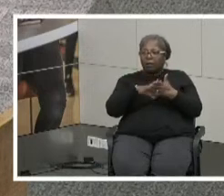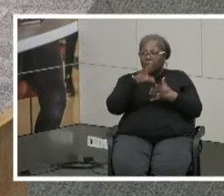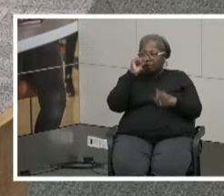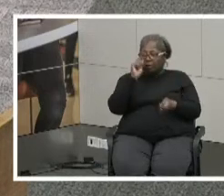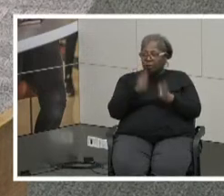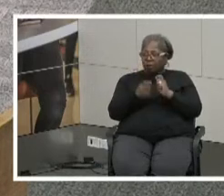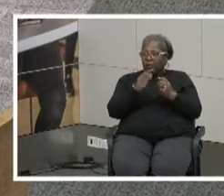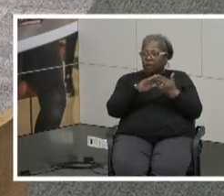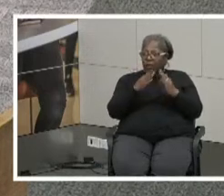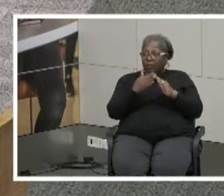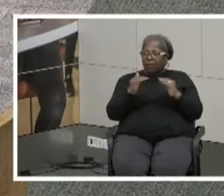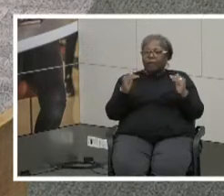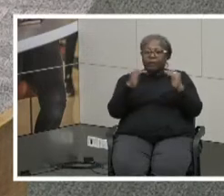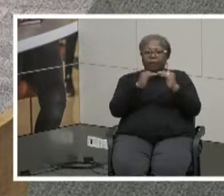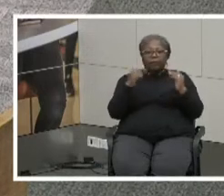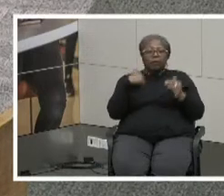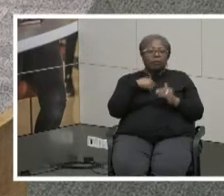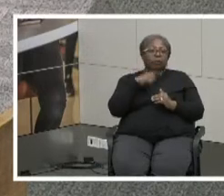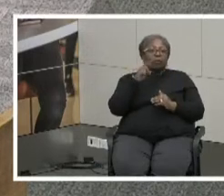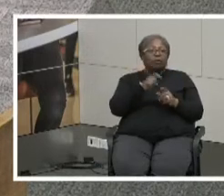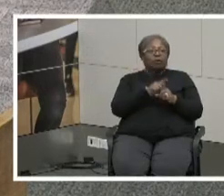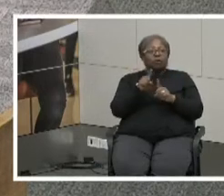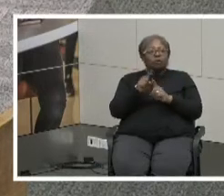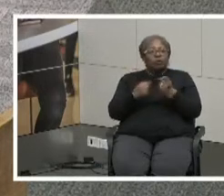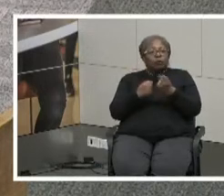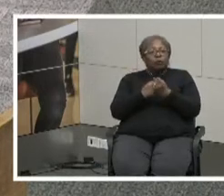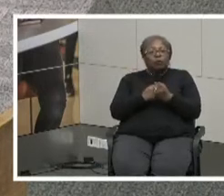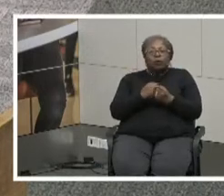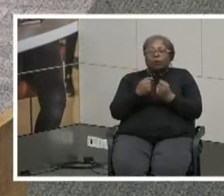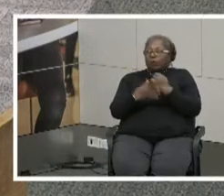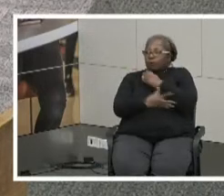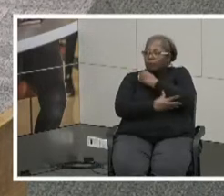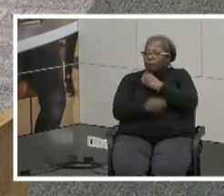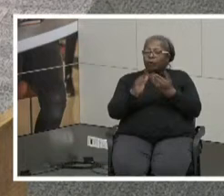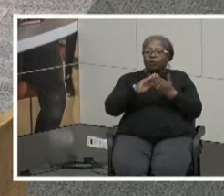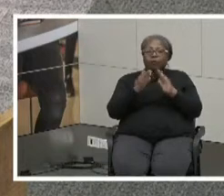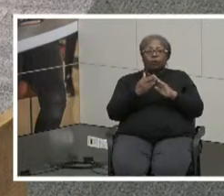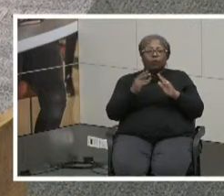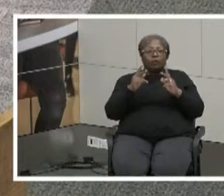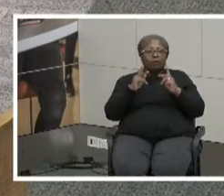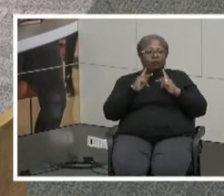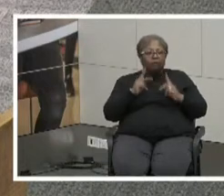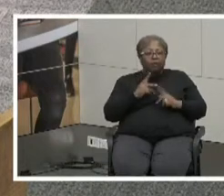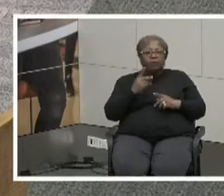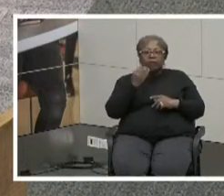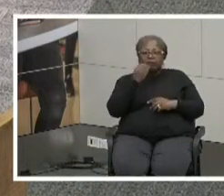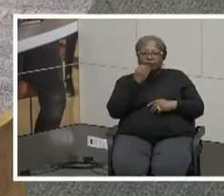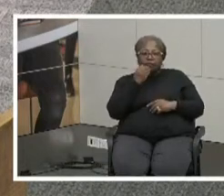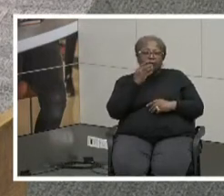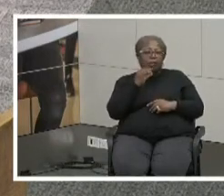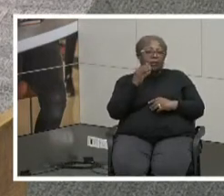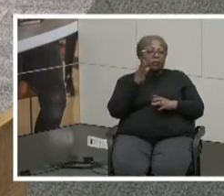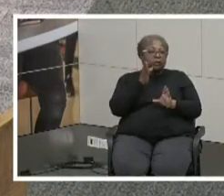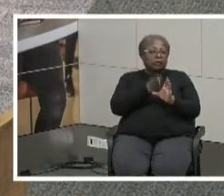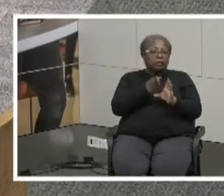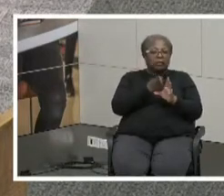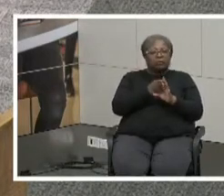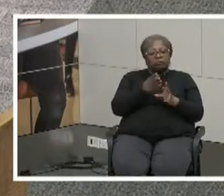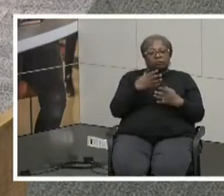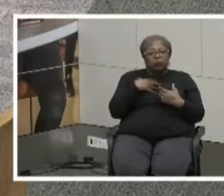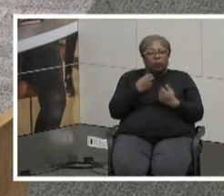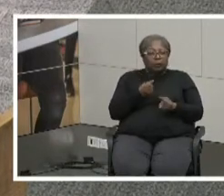society's inequalities we must also support poor community's physical and Nutritional Health and psychological